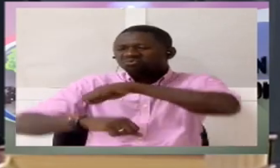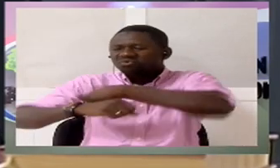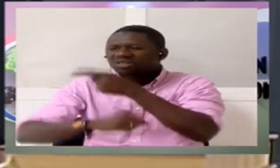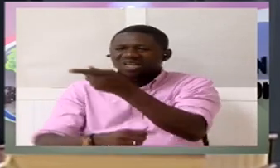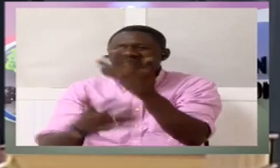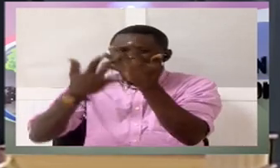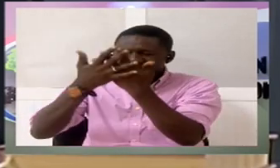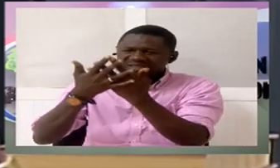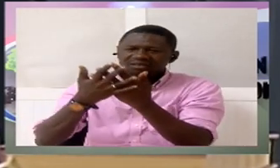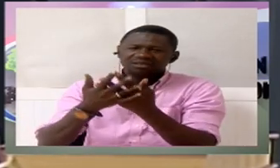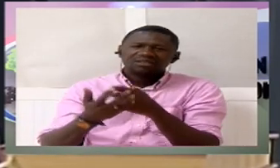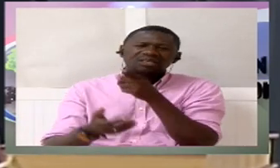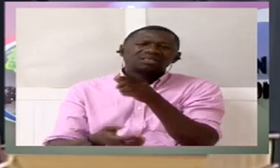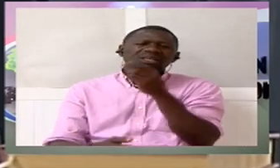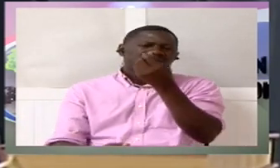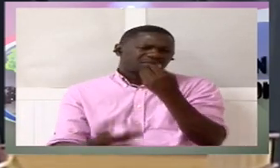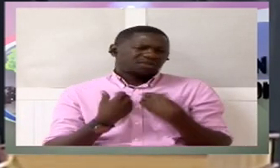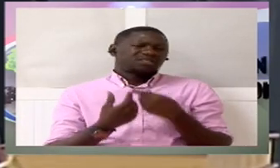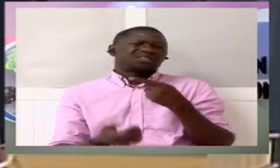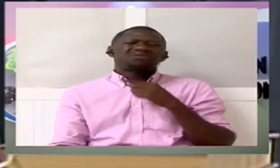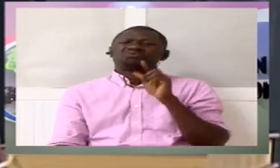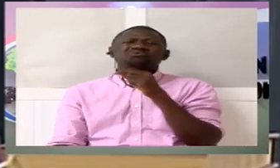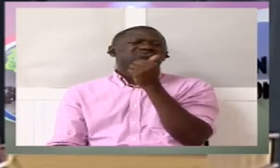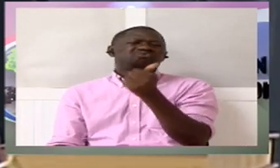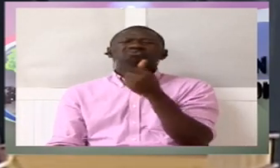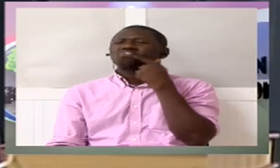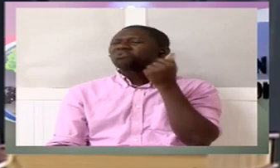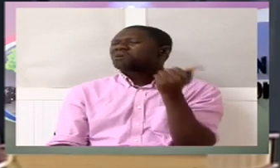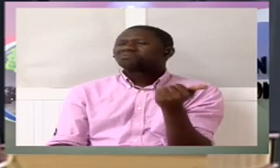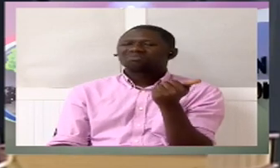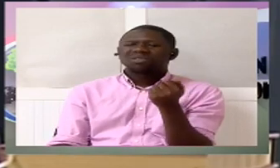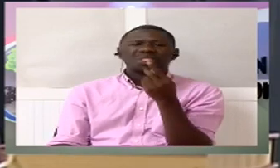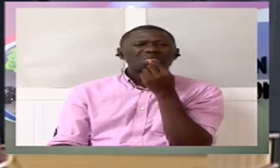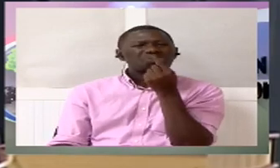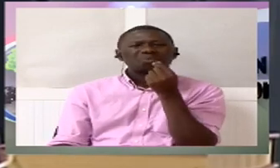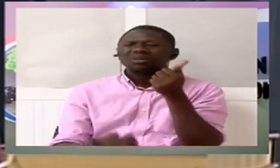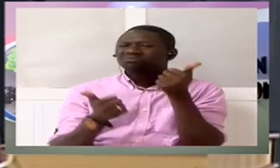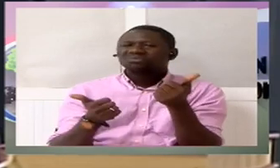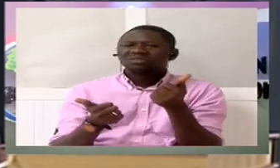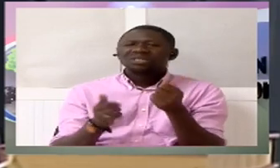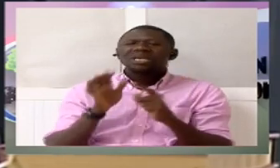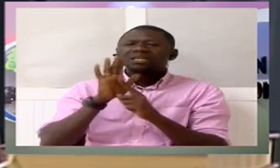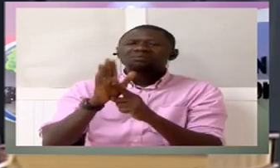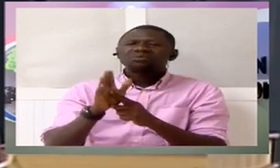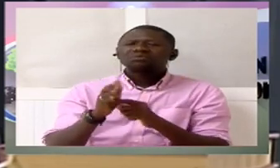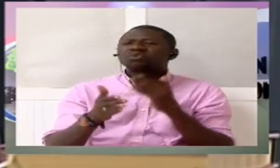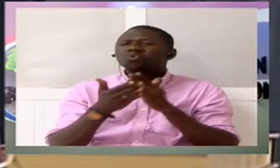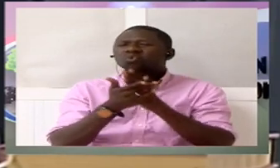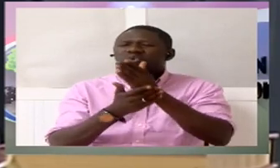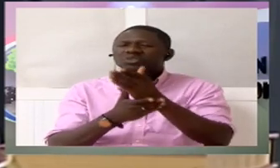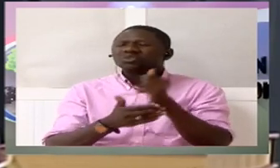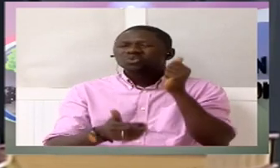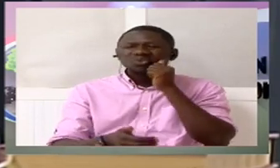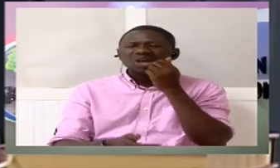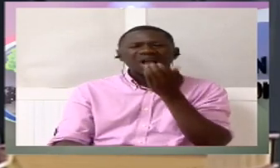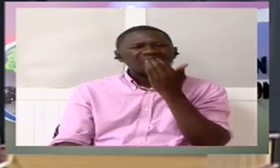Baba said it wasn't good. Among nutritious. It wasn't nutritious. Nika adomo. And if you ate it,